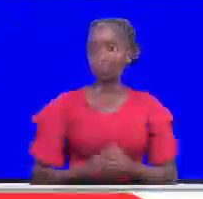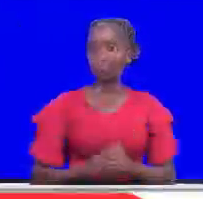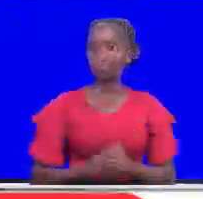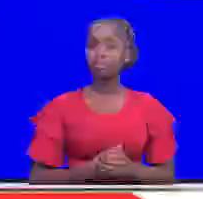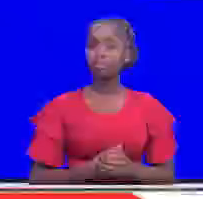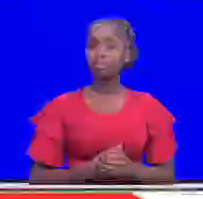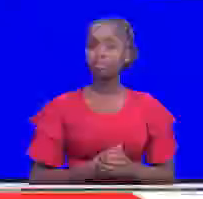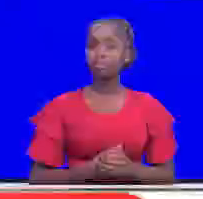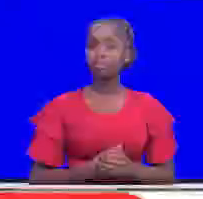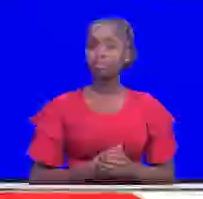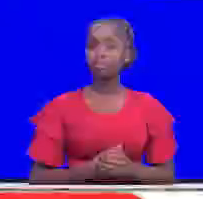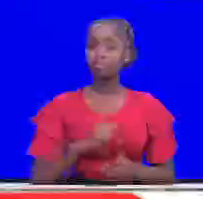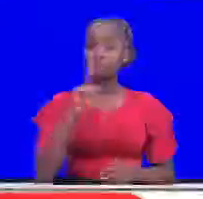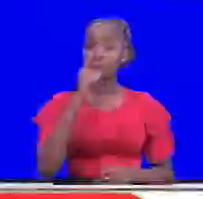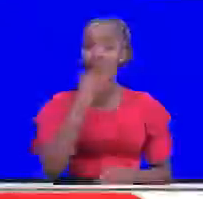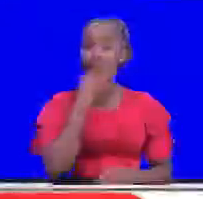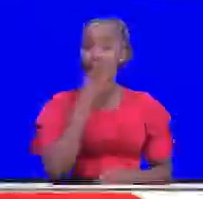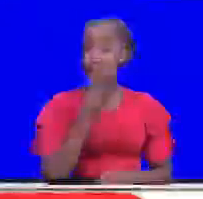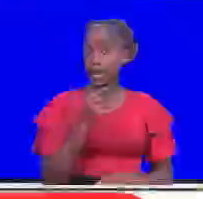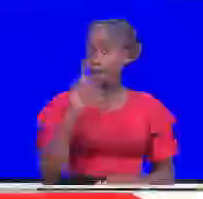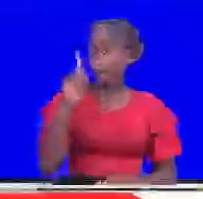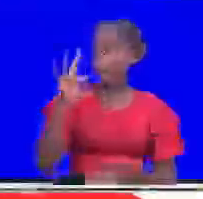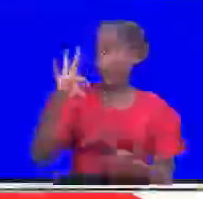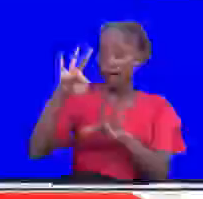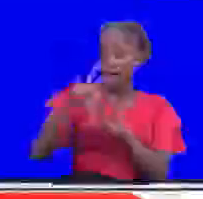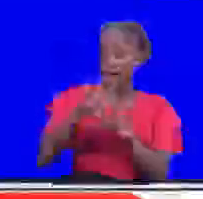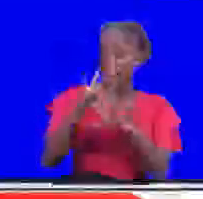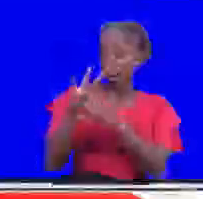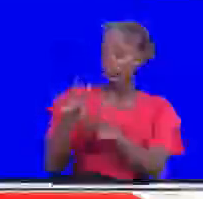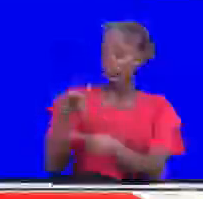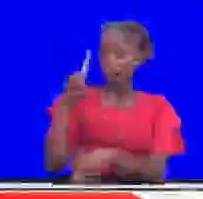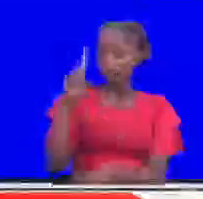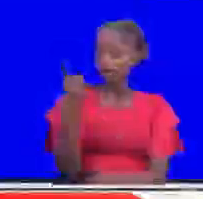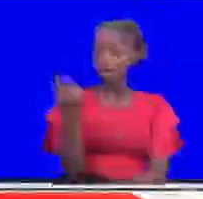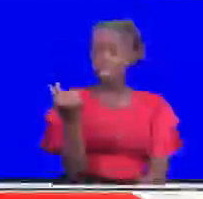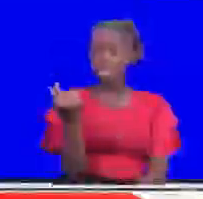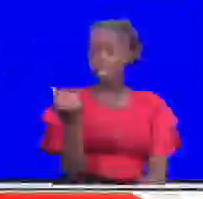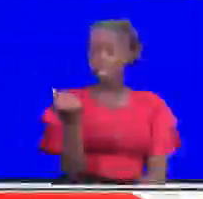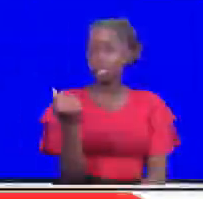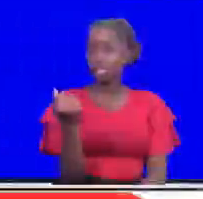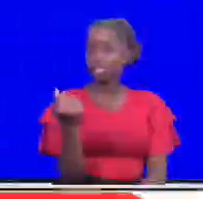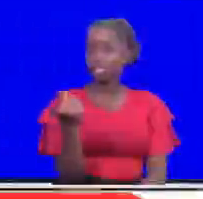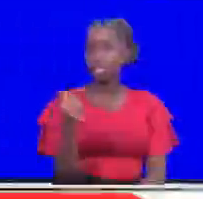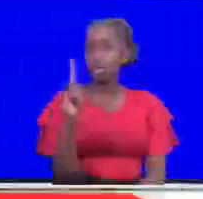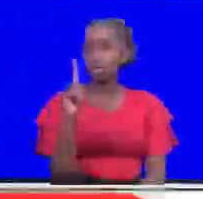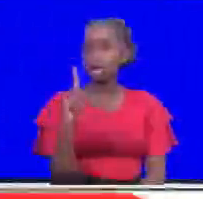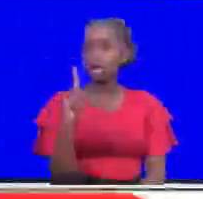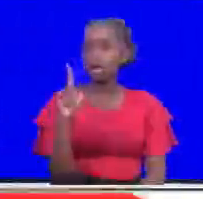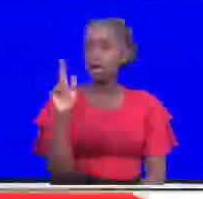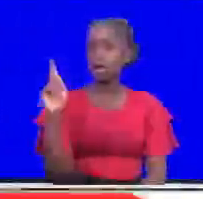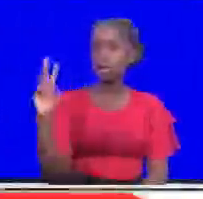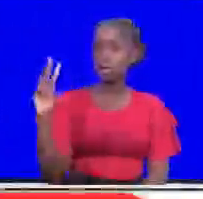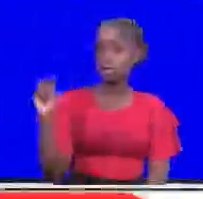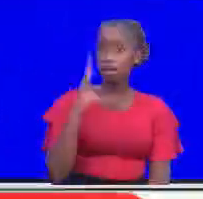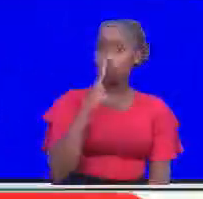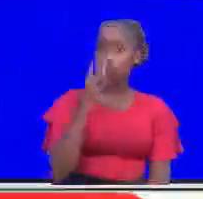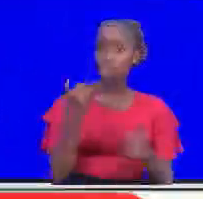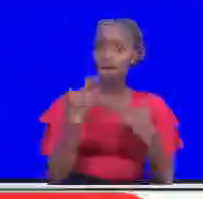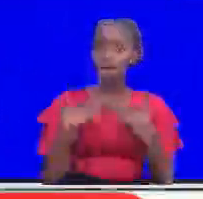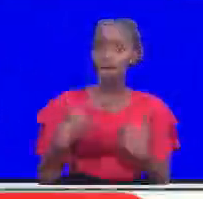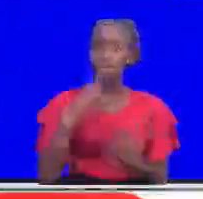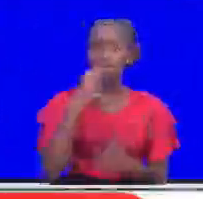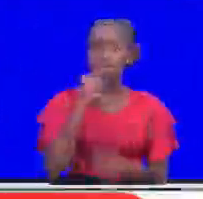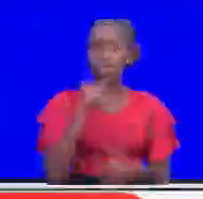One man, one vote, one shilling, one kilometer. It is the current talk among politicians in